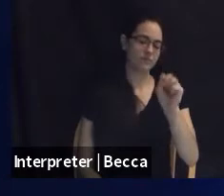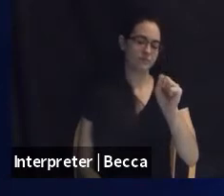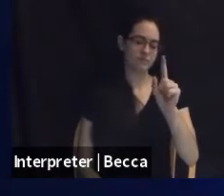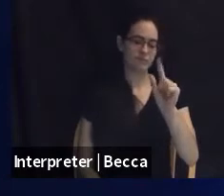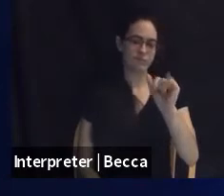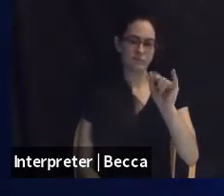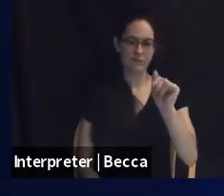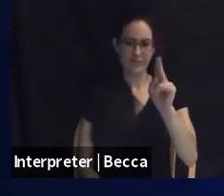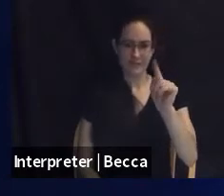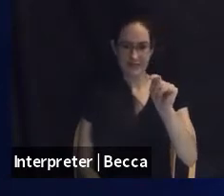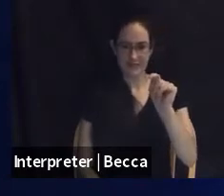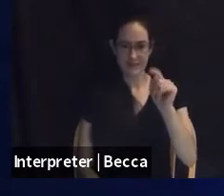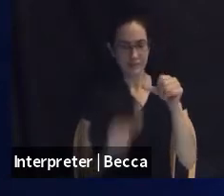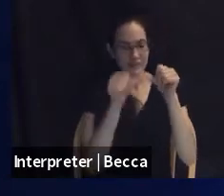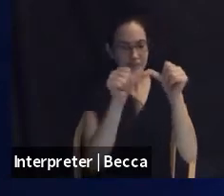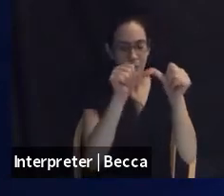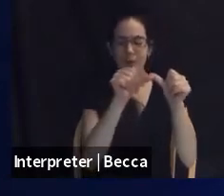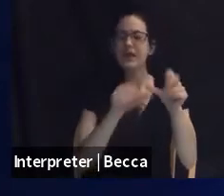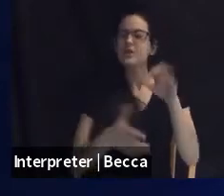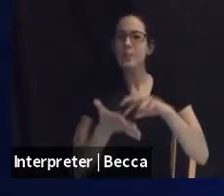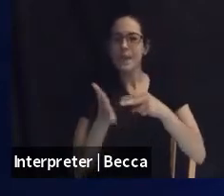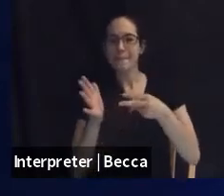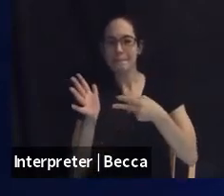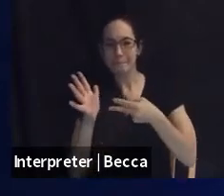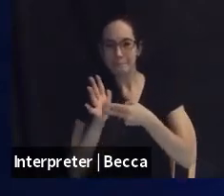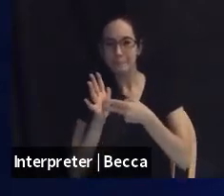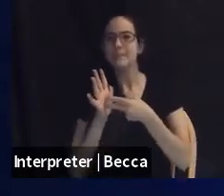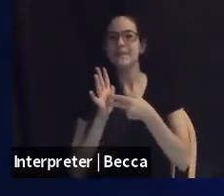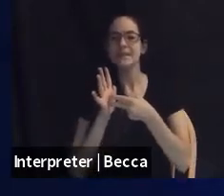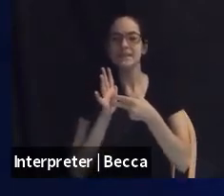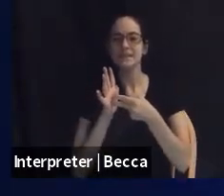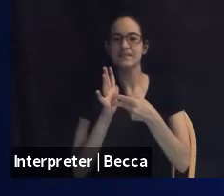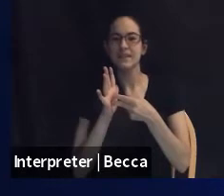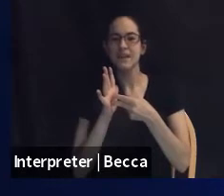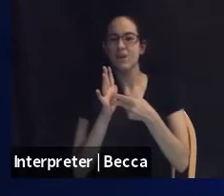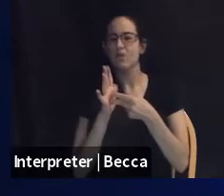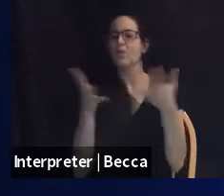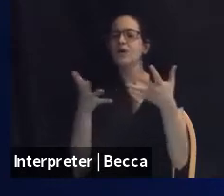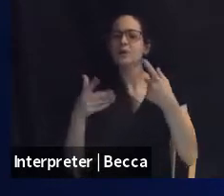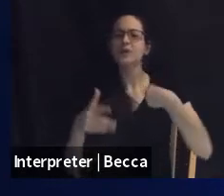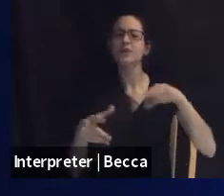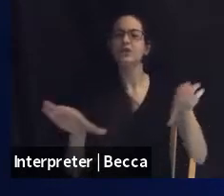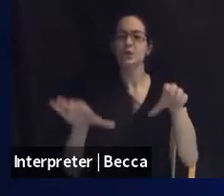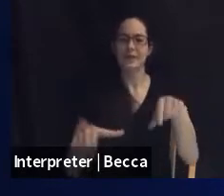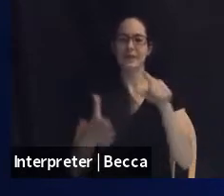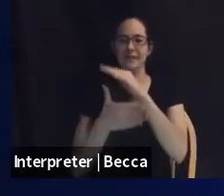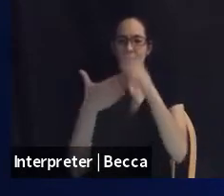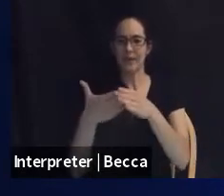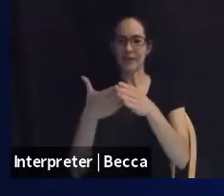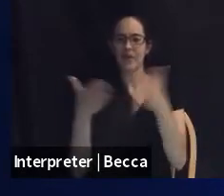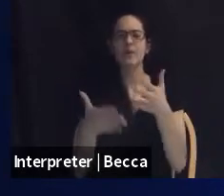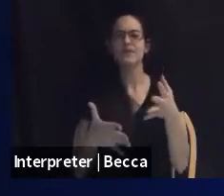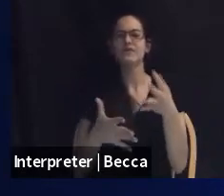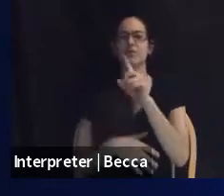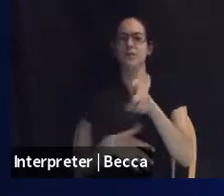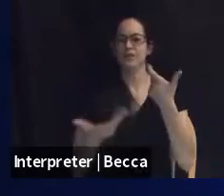does it truly look like? What does it mean to really understand what we're doing this weekend? What is the question we're trying